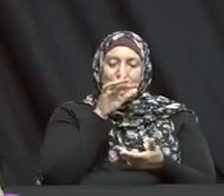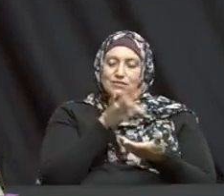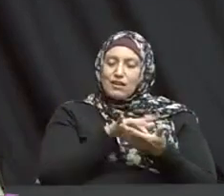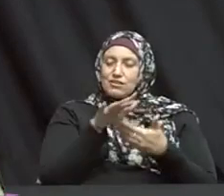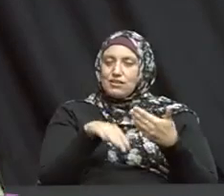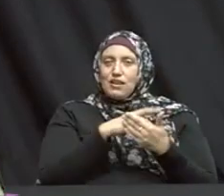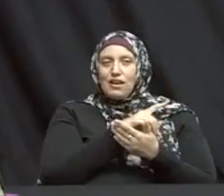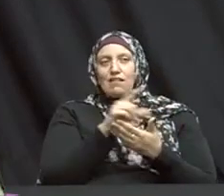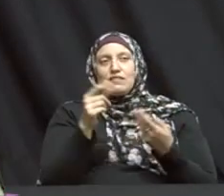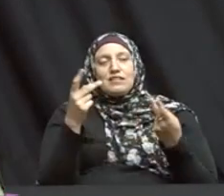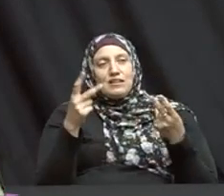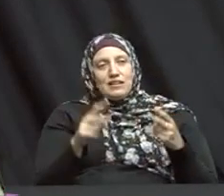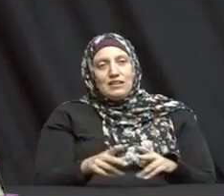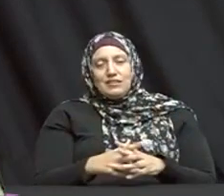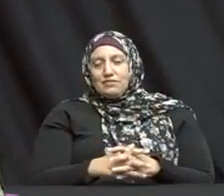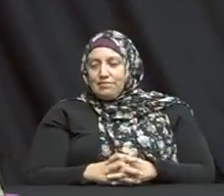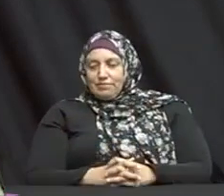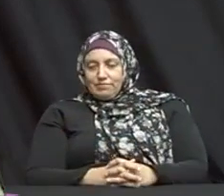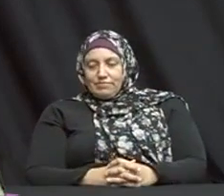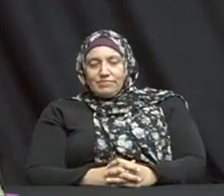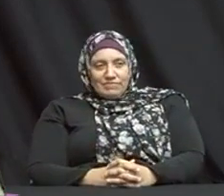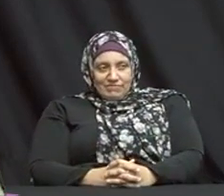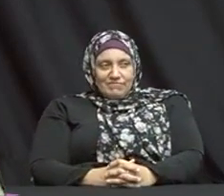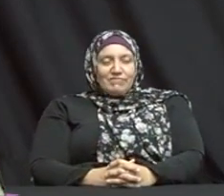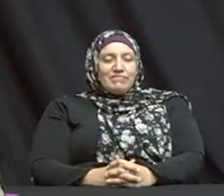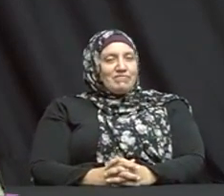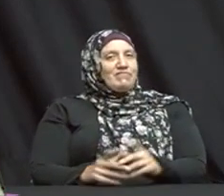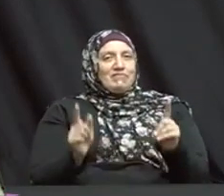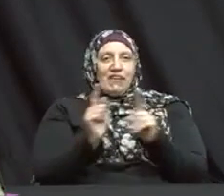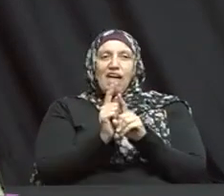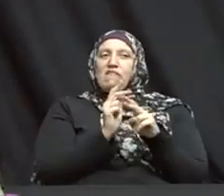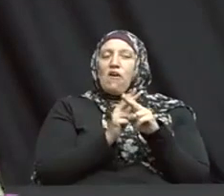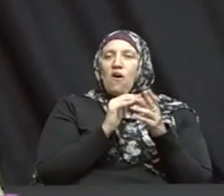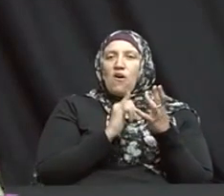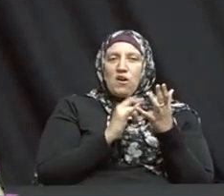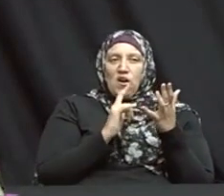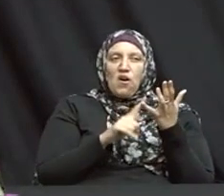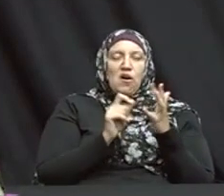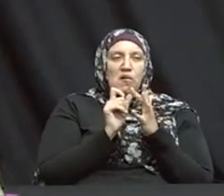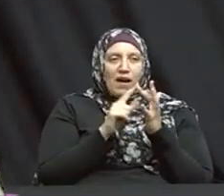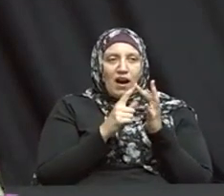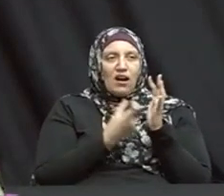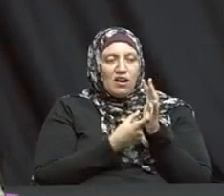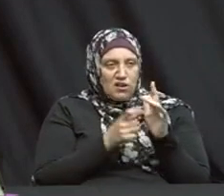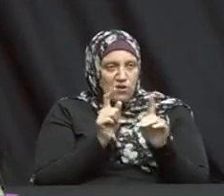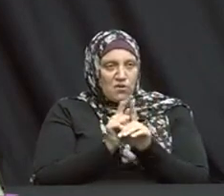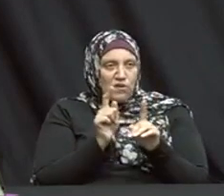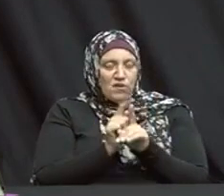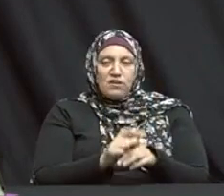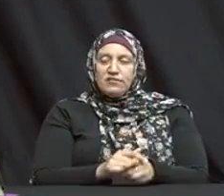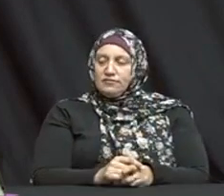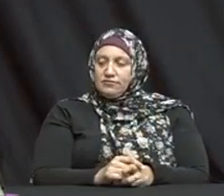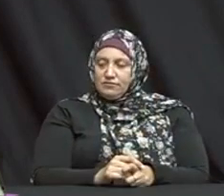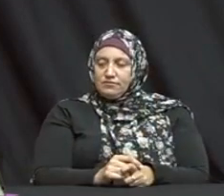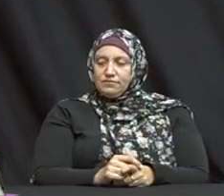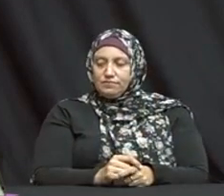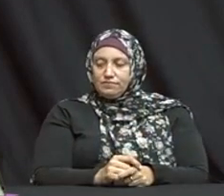applies equally to superannuation as well, because you can contract or specify in your